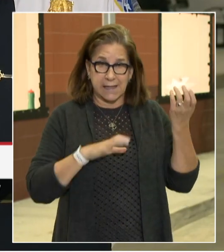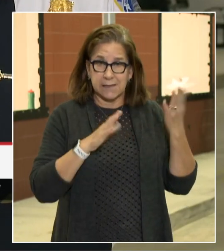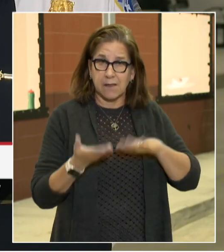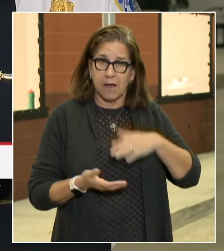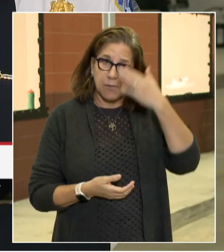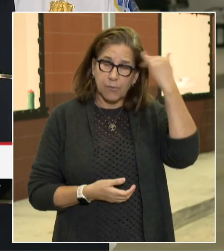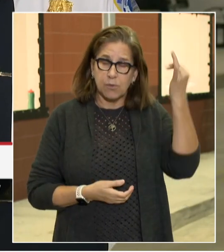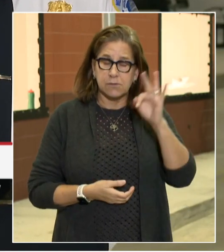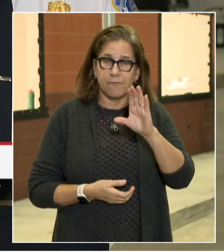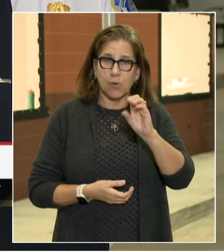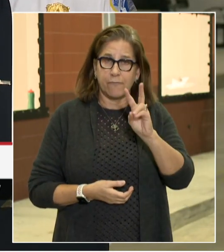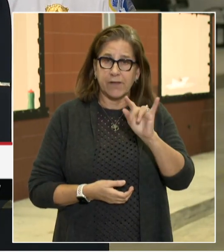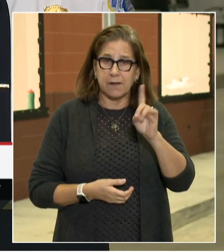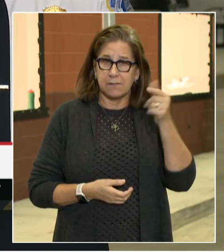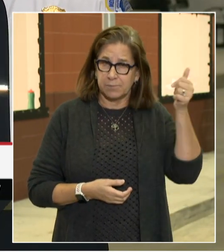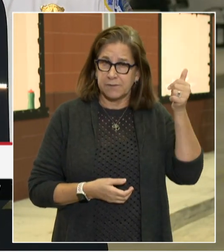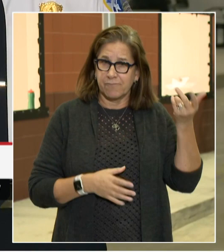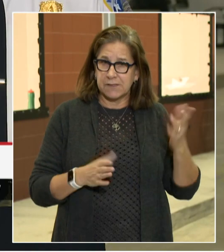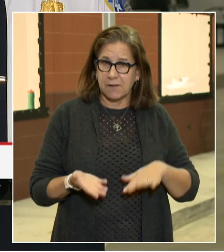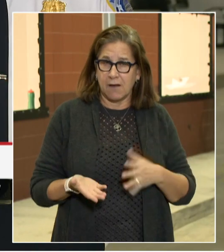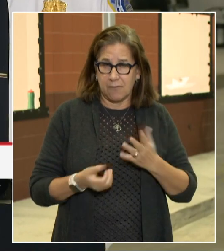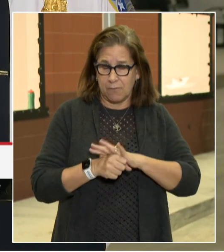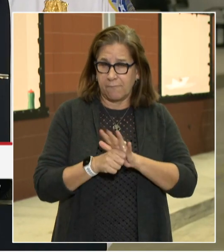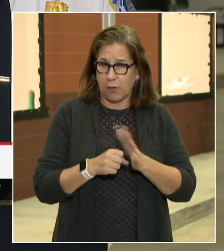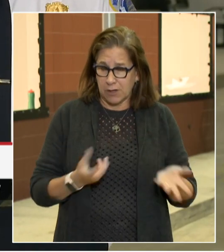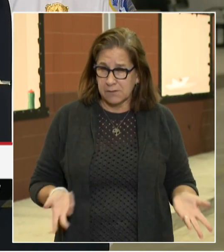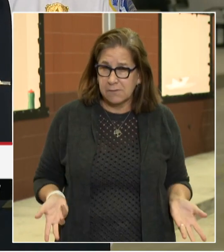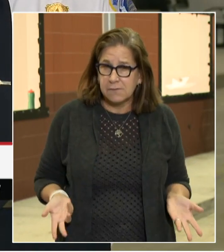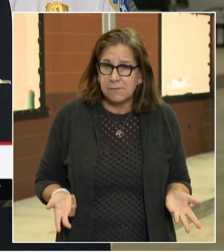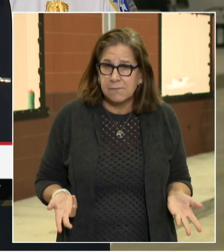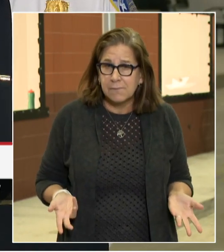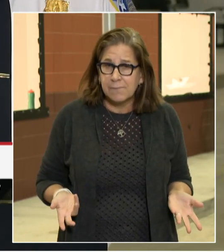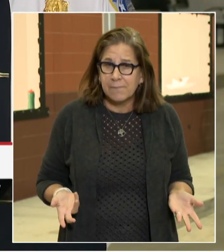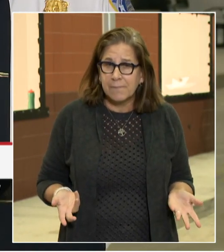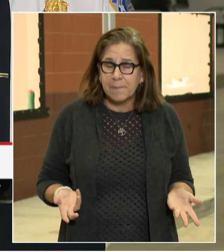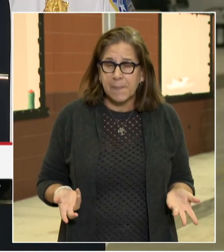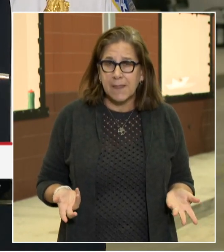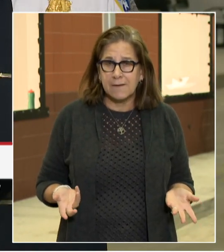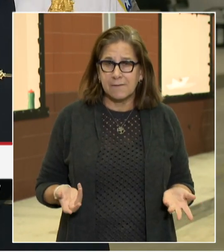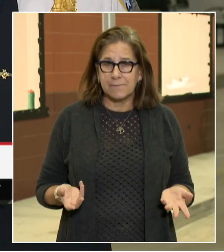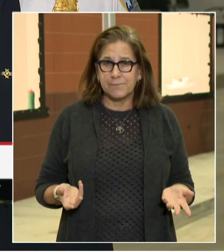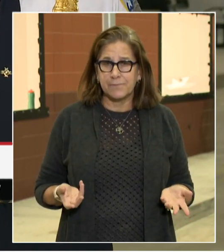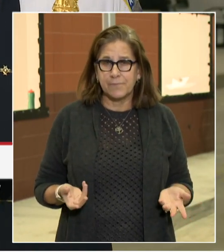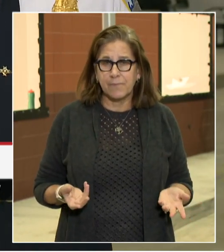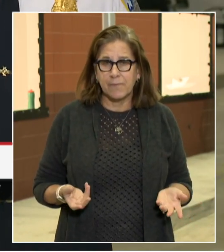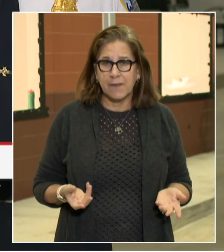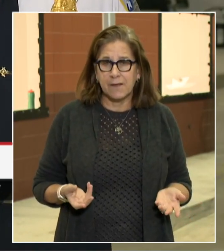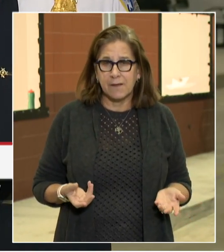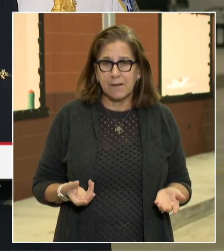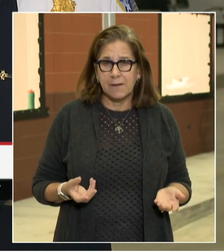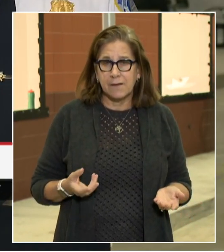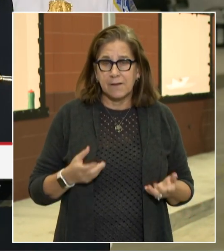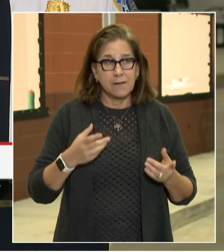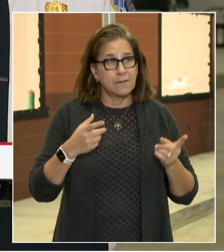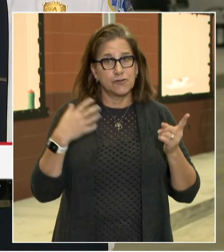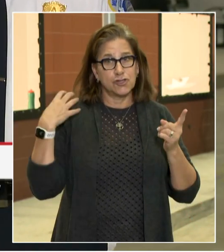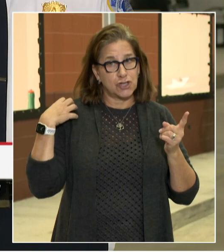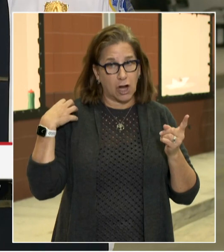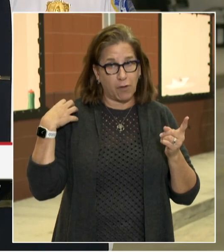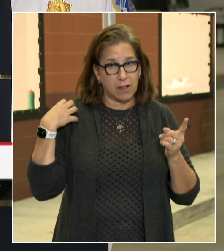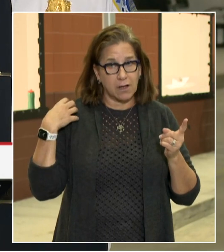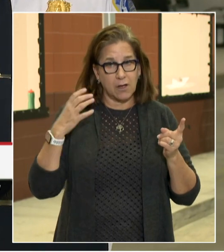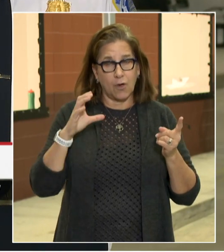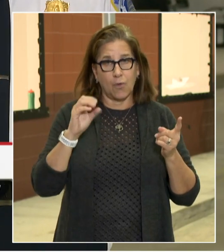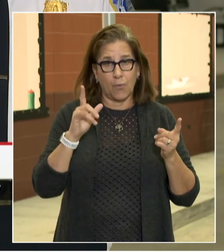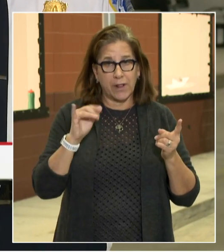did not know the general personally, but it felt like I did, maybe because he was so generous